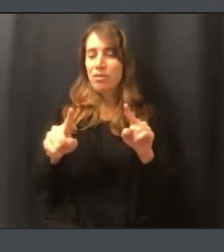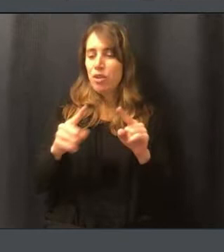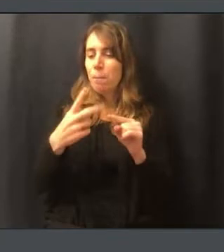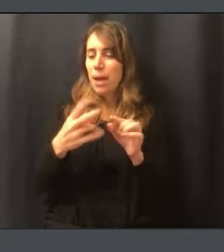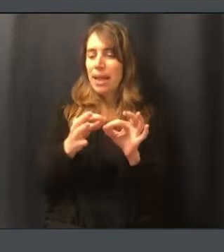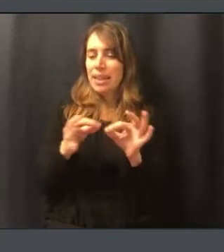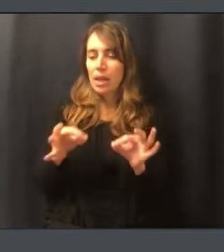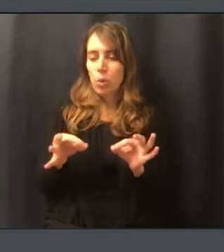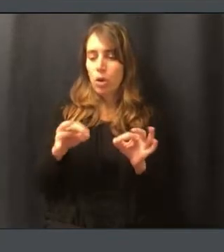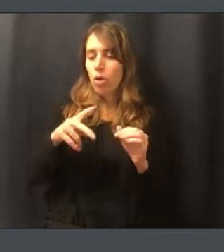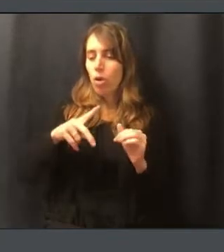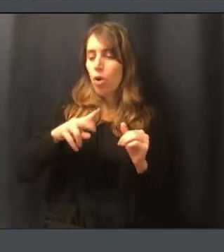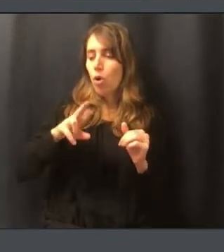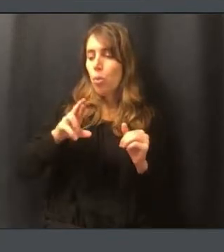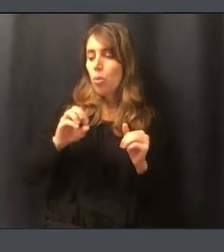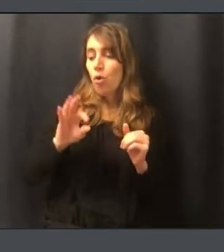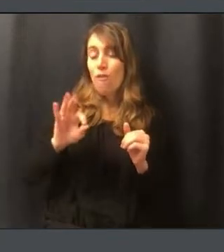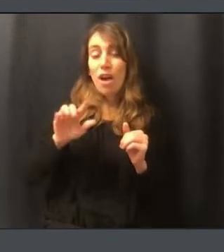that's quite common.